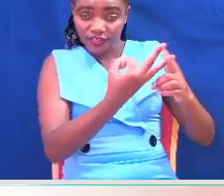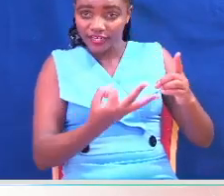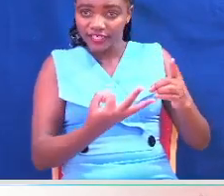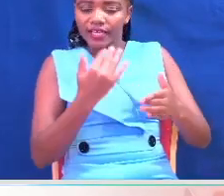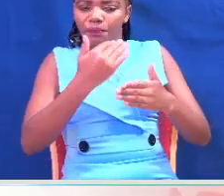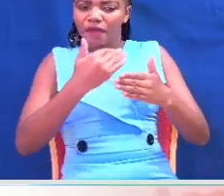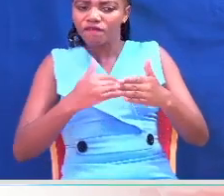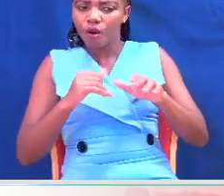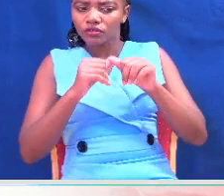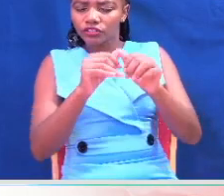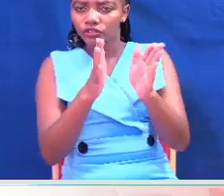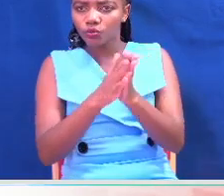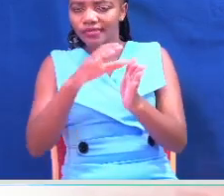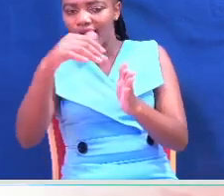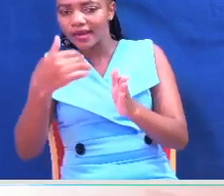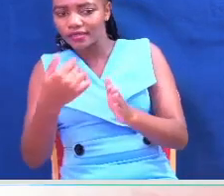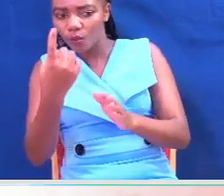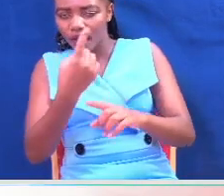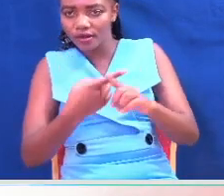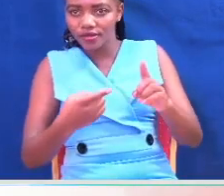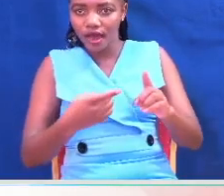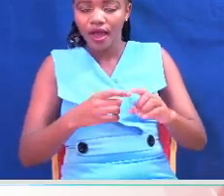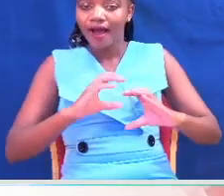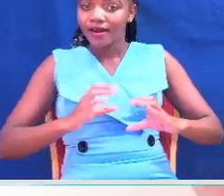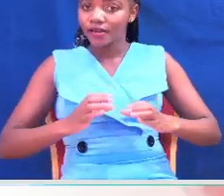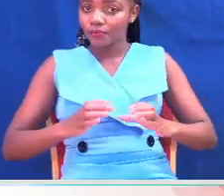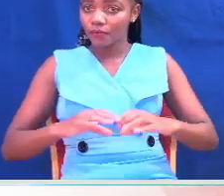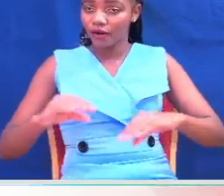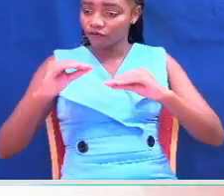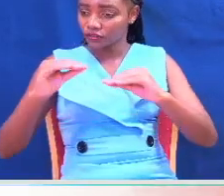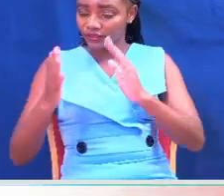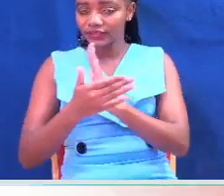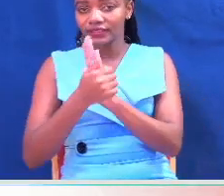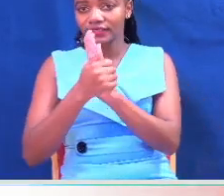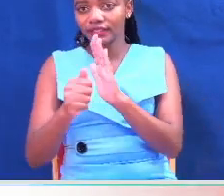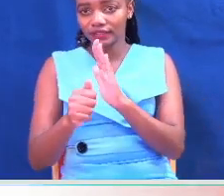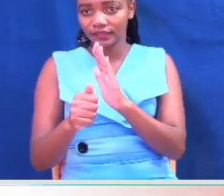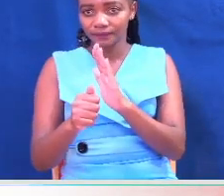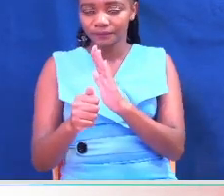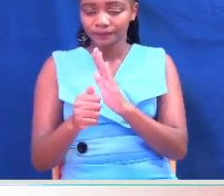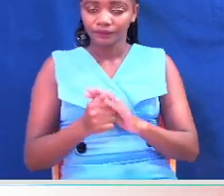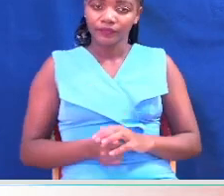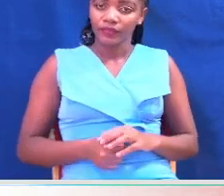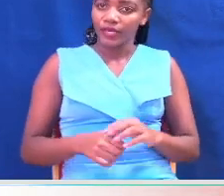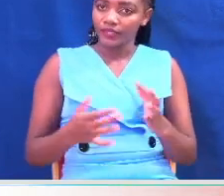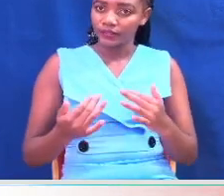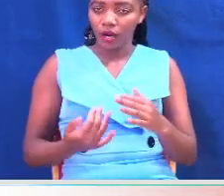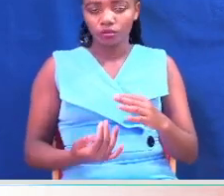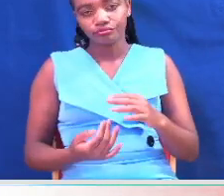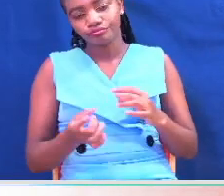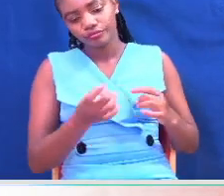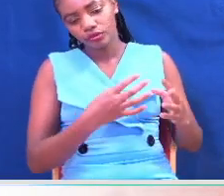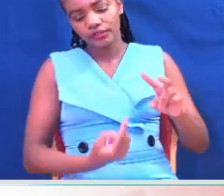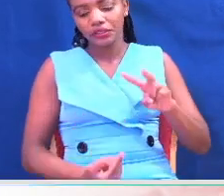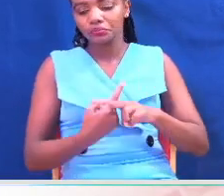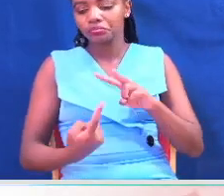before proceeding to a one-year postgraduate diploma for teaching skills, a move that has generated heated arguments in the